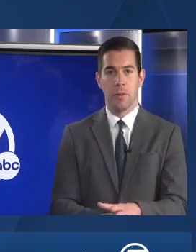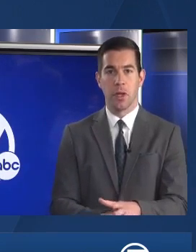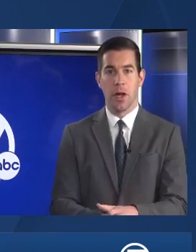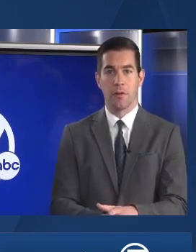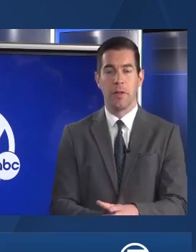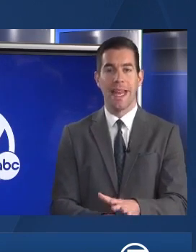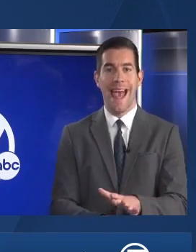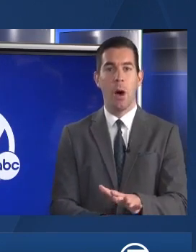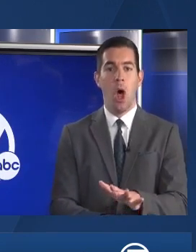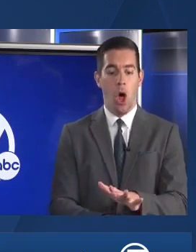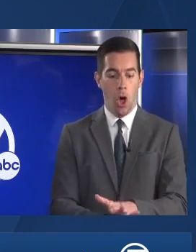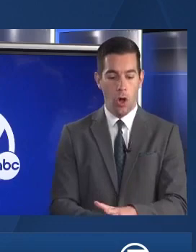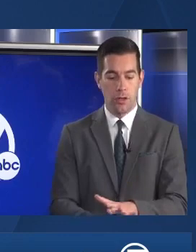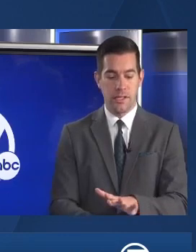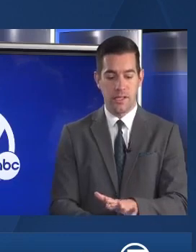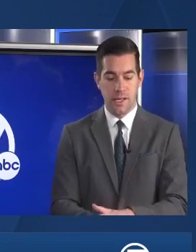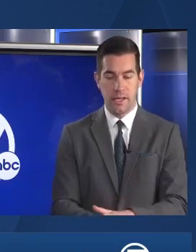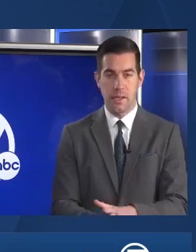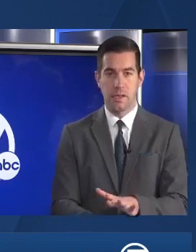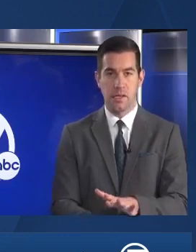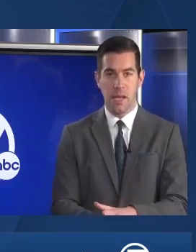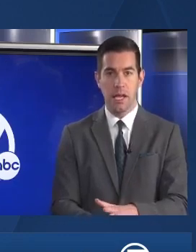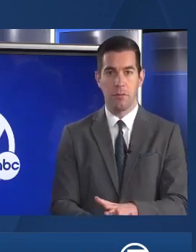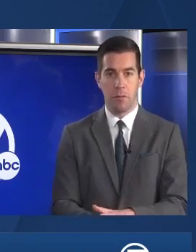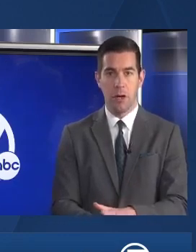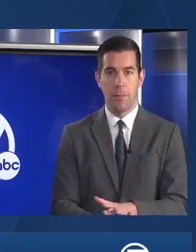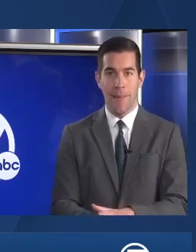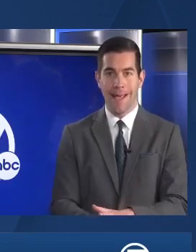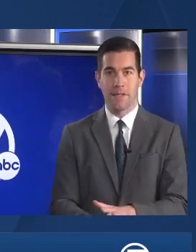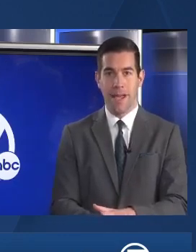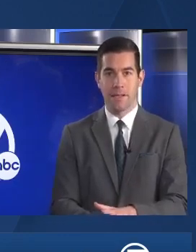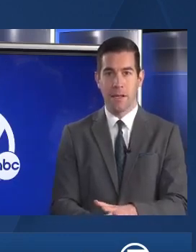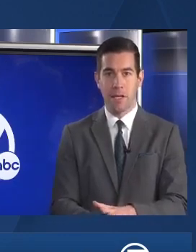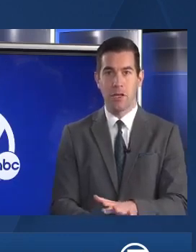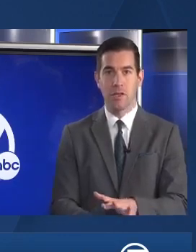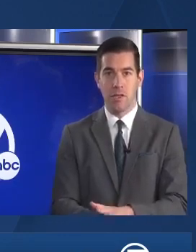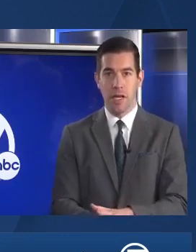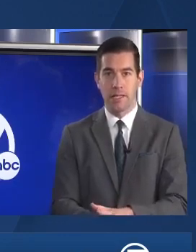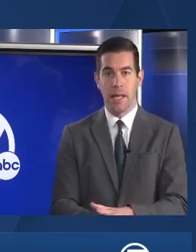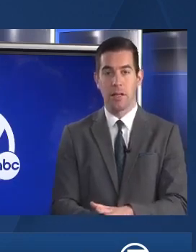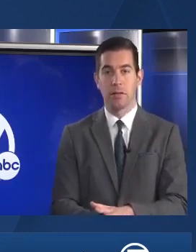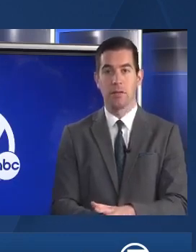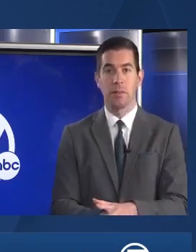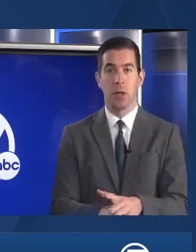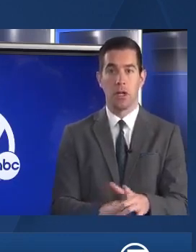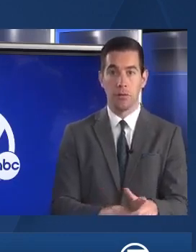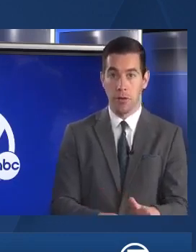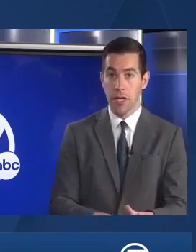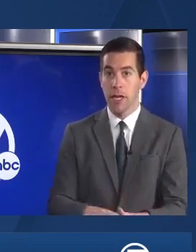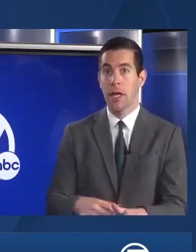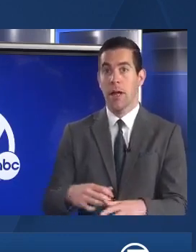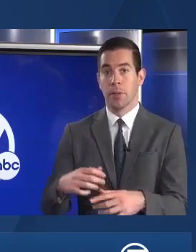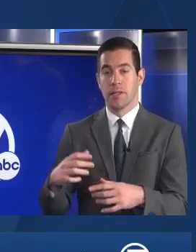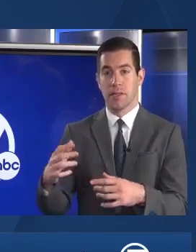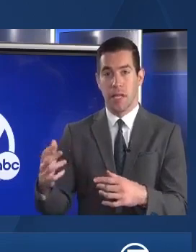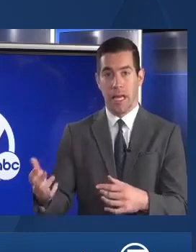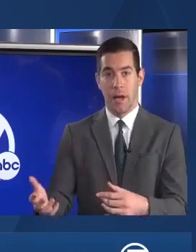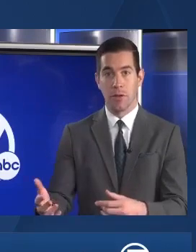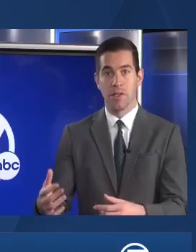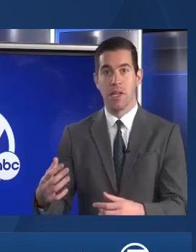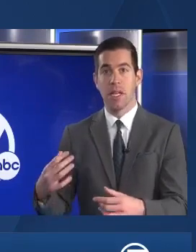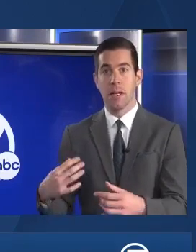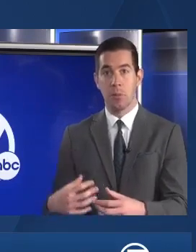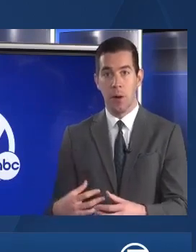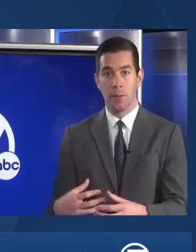information from the governor that now all 6 state-run mass vaccination sites, that includes the Ball Arena, places like